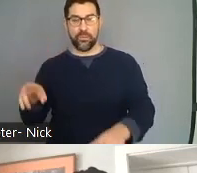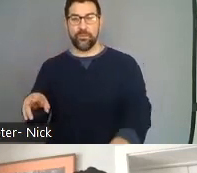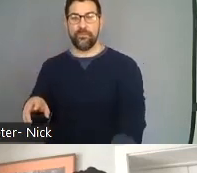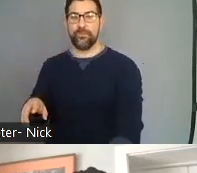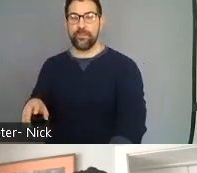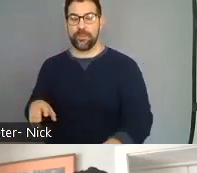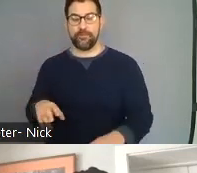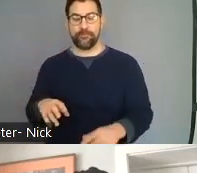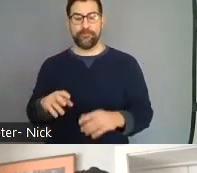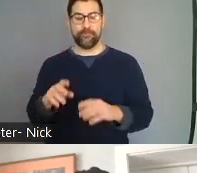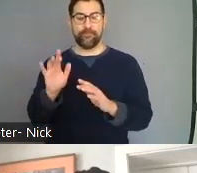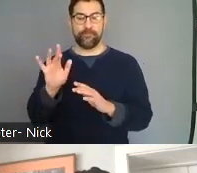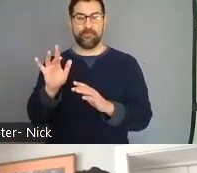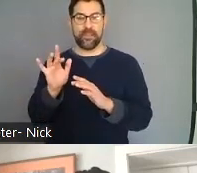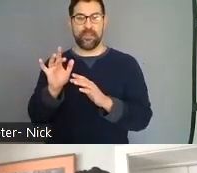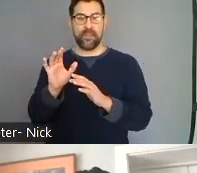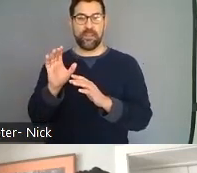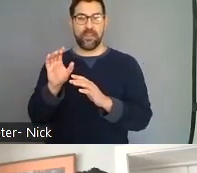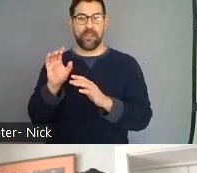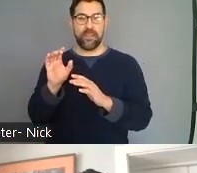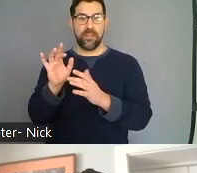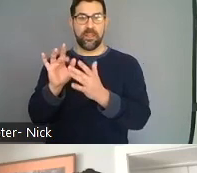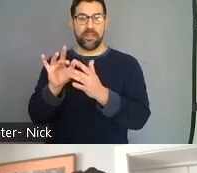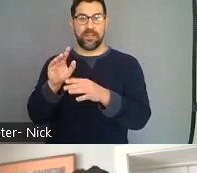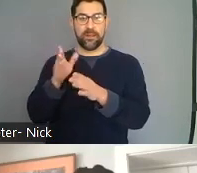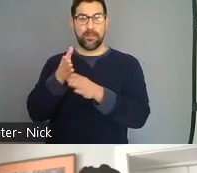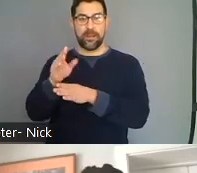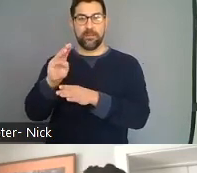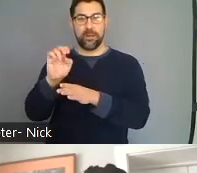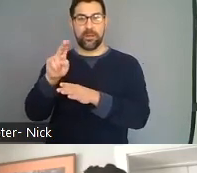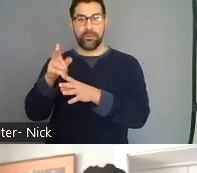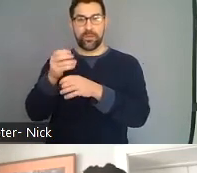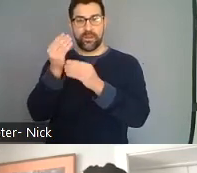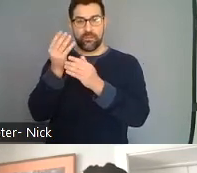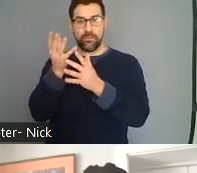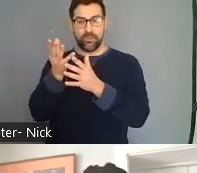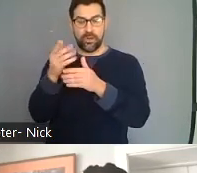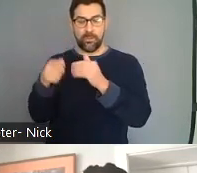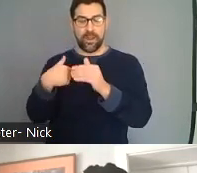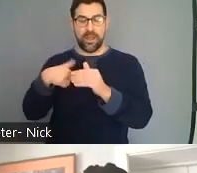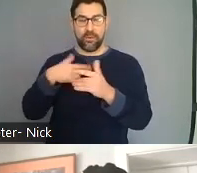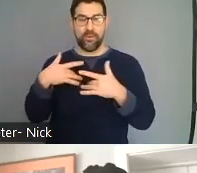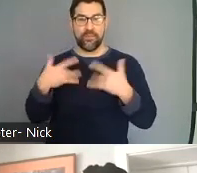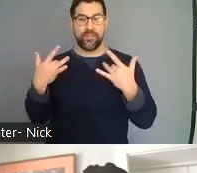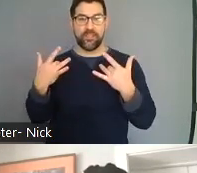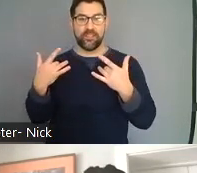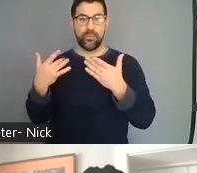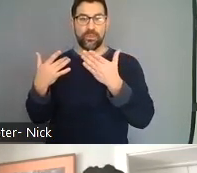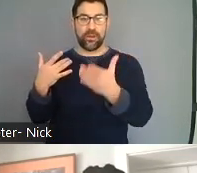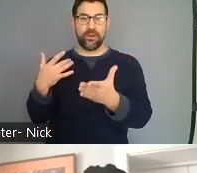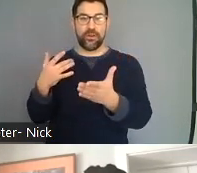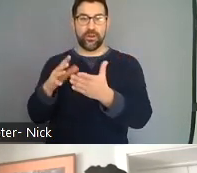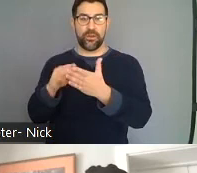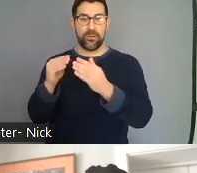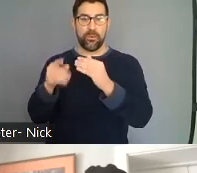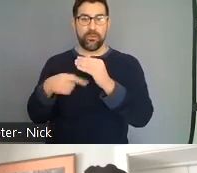cue.pitt.edu, and click contact on our main menu to receive information about our events. While you're there, learn more